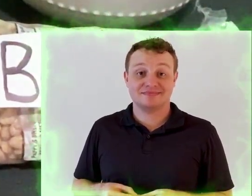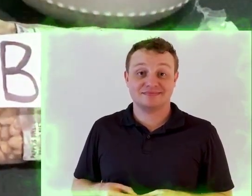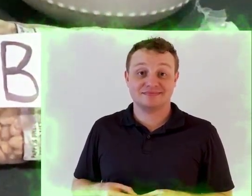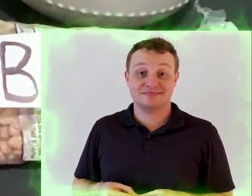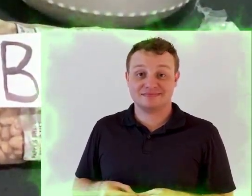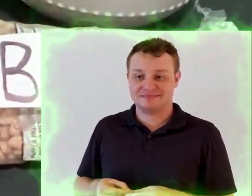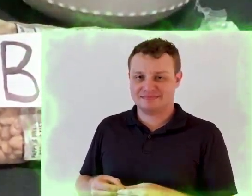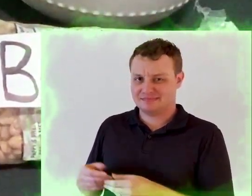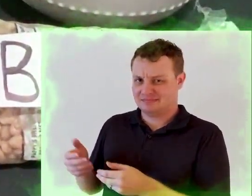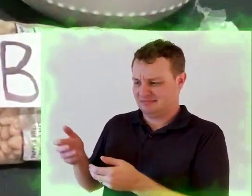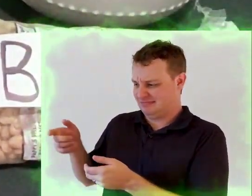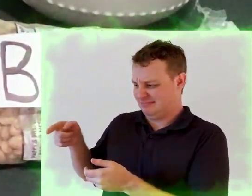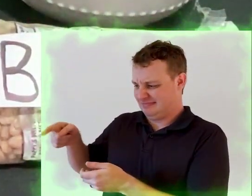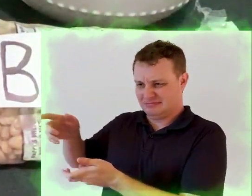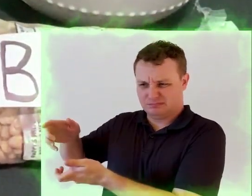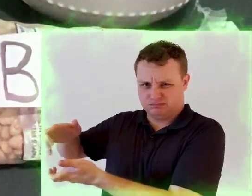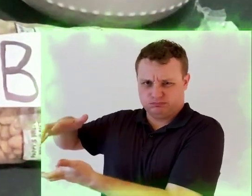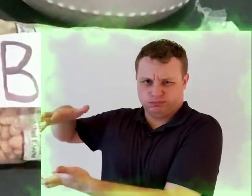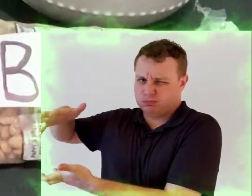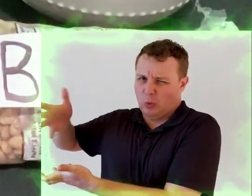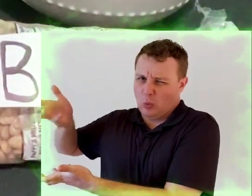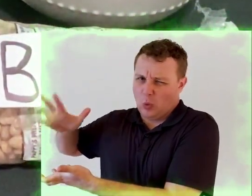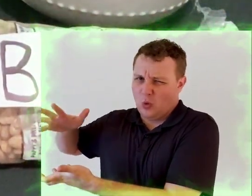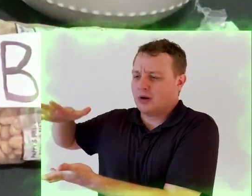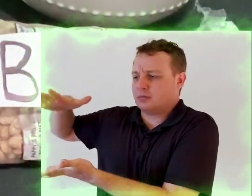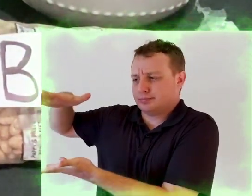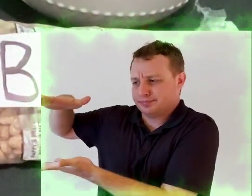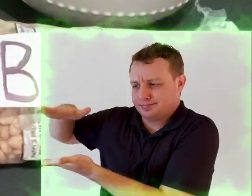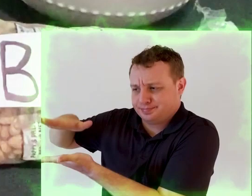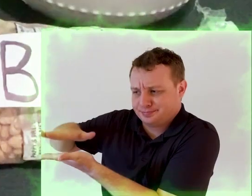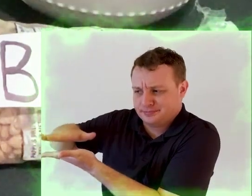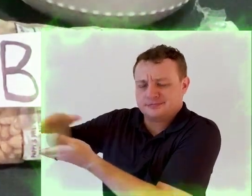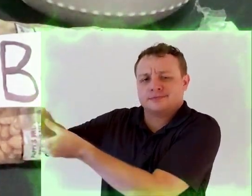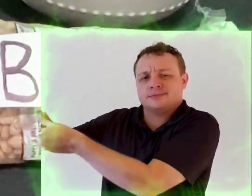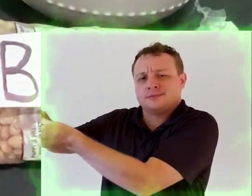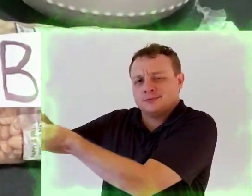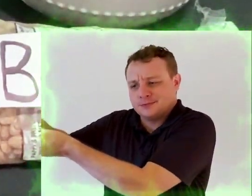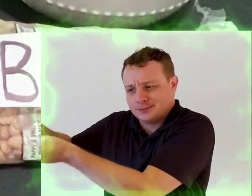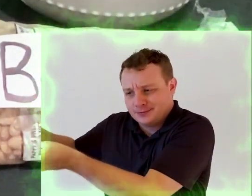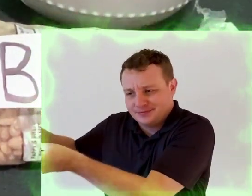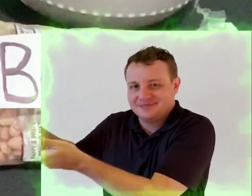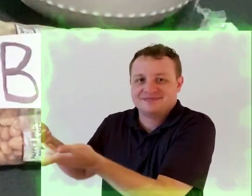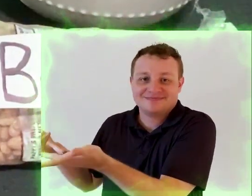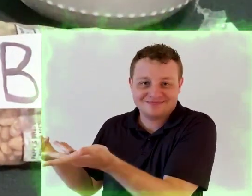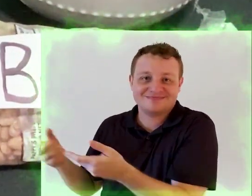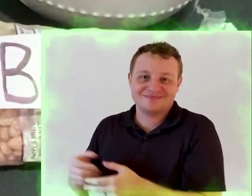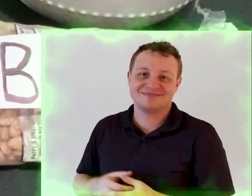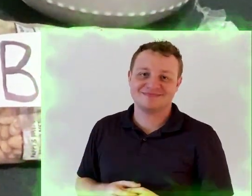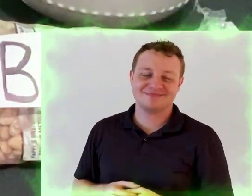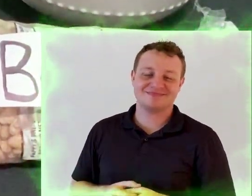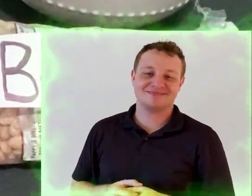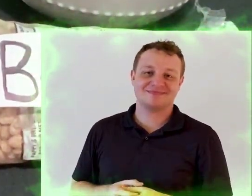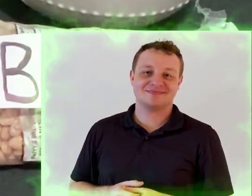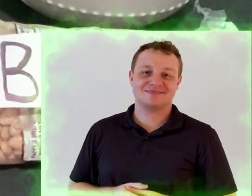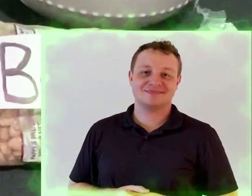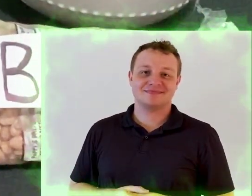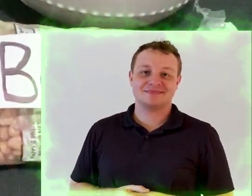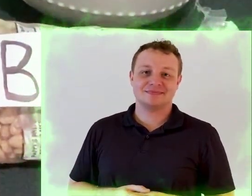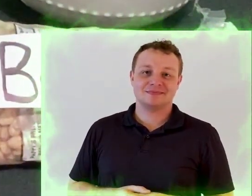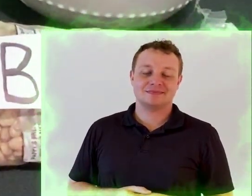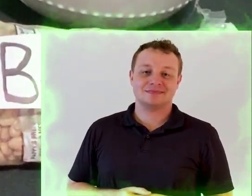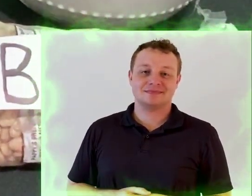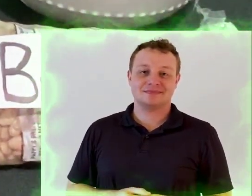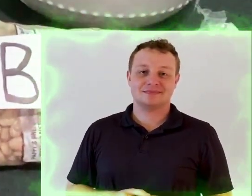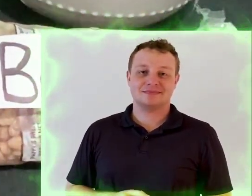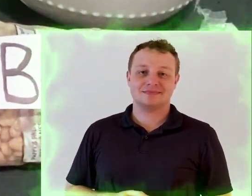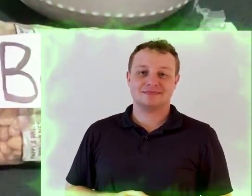Get all the air out of it. Here, we'll move this plate so you can see. Get all the air out. Leave a little hole right there. As you close it to that point.